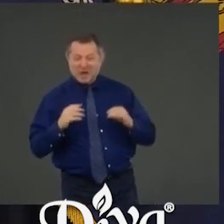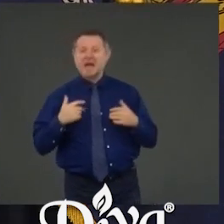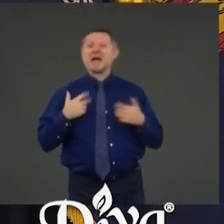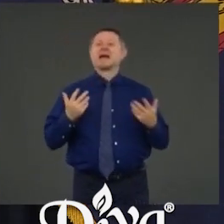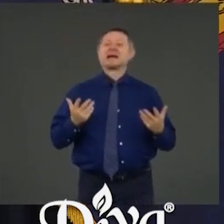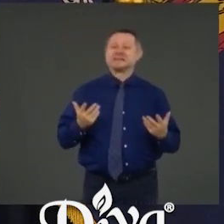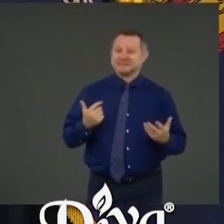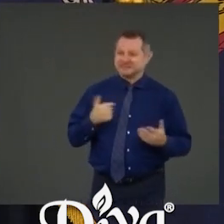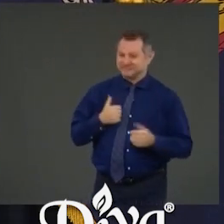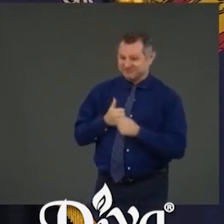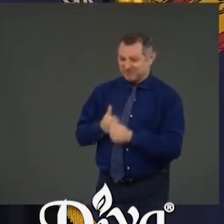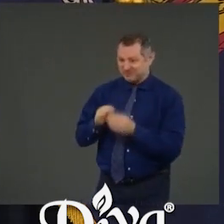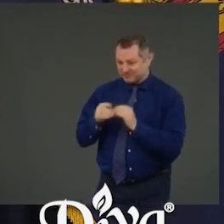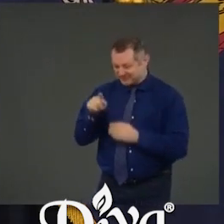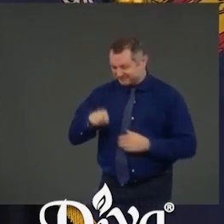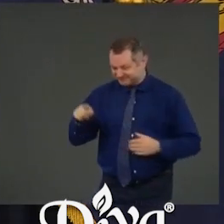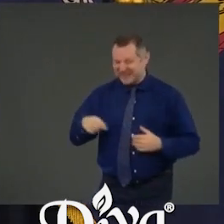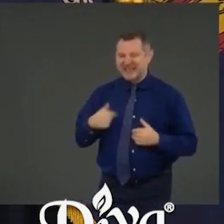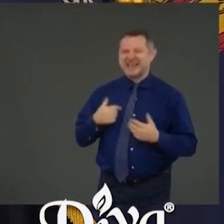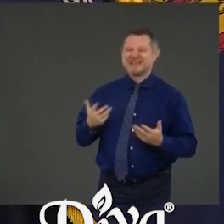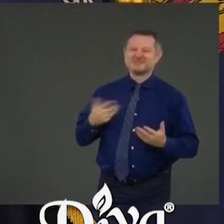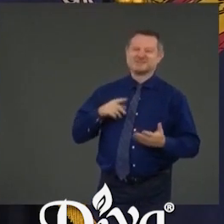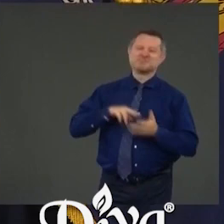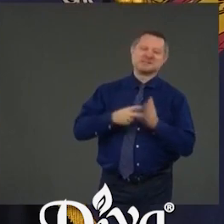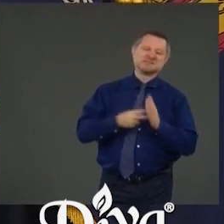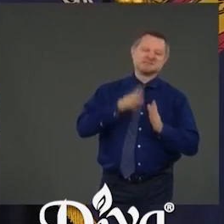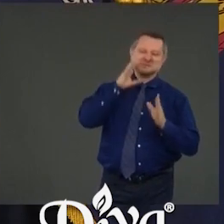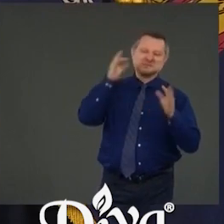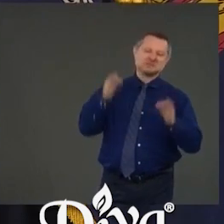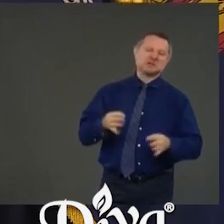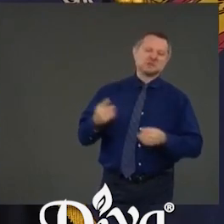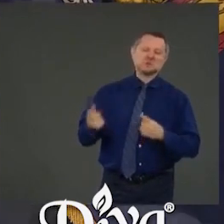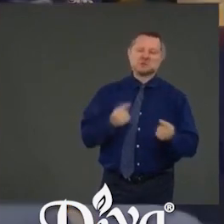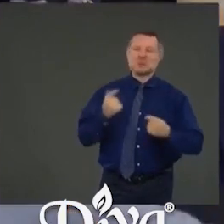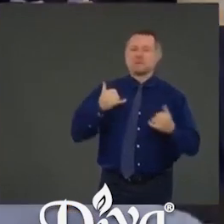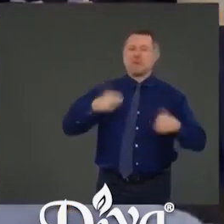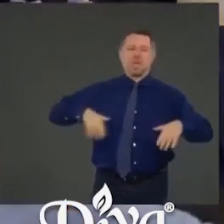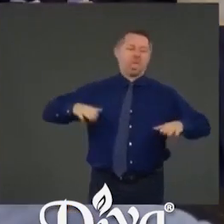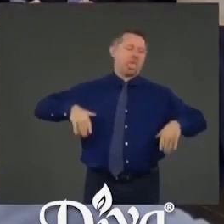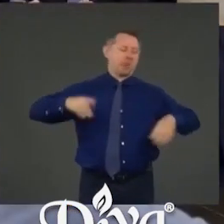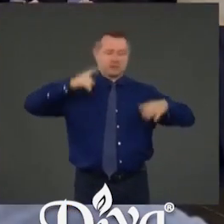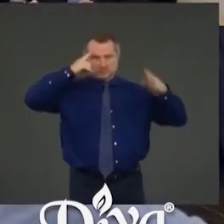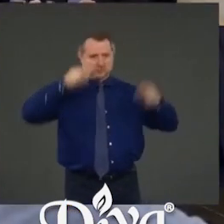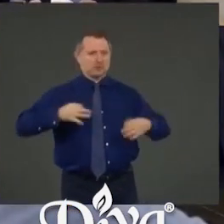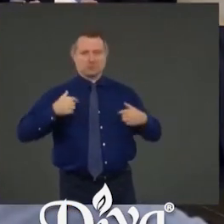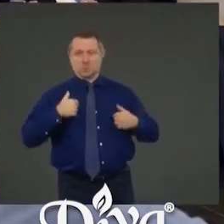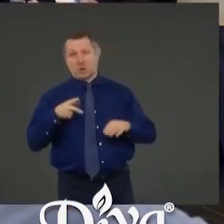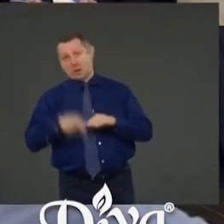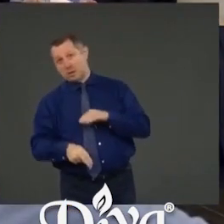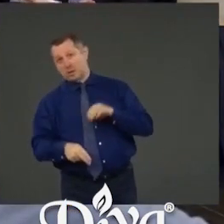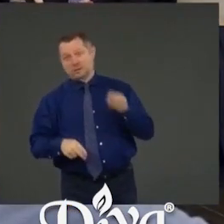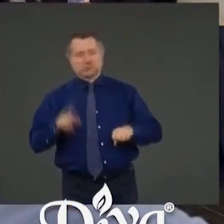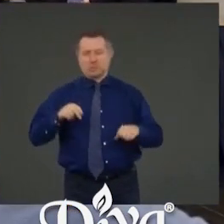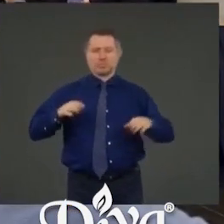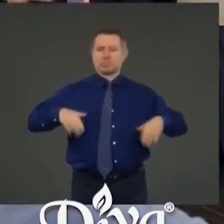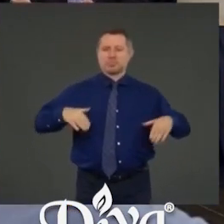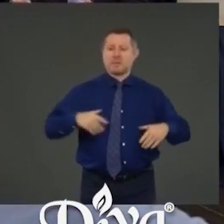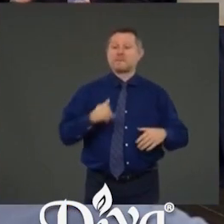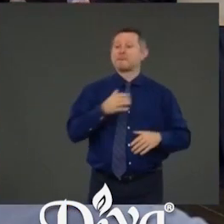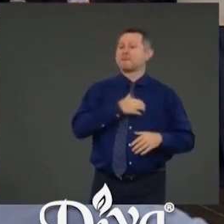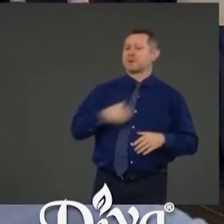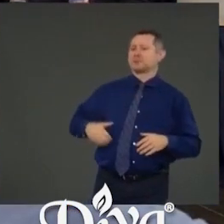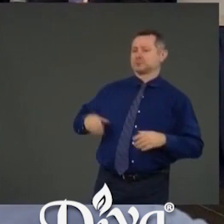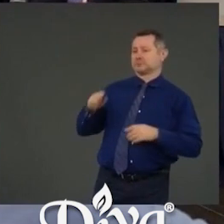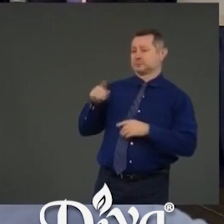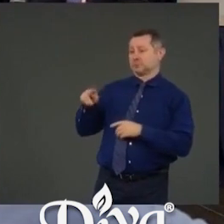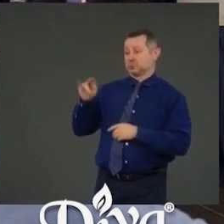numbers, then you would act on those numbers, but we're not there yet. Following up on that, the mayor said today that New York City could lay